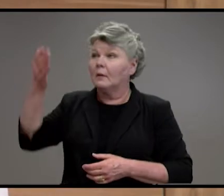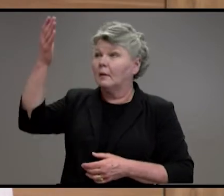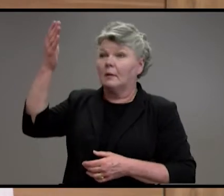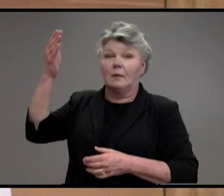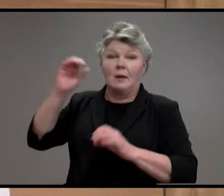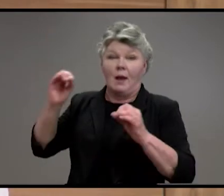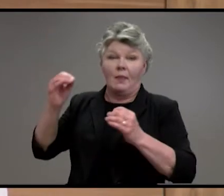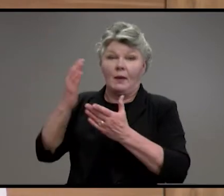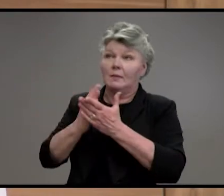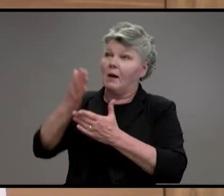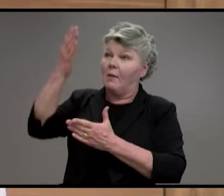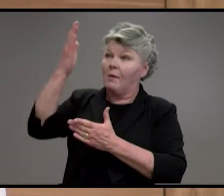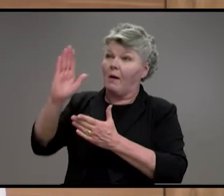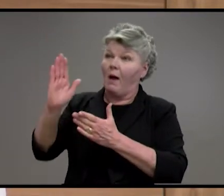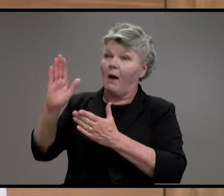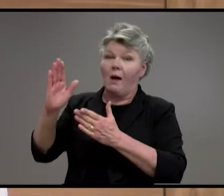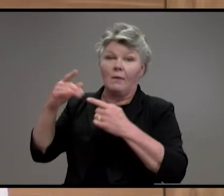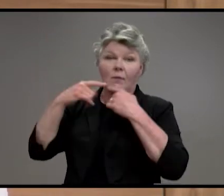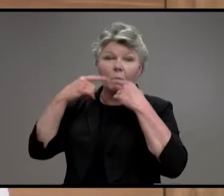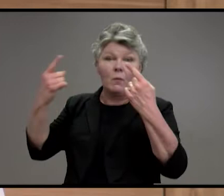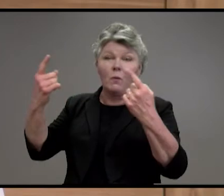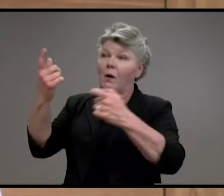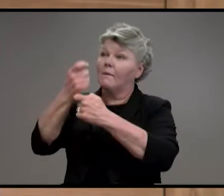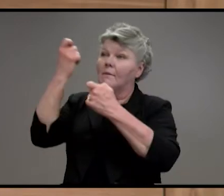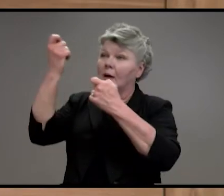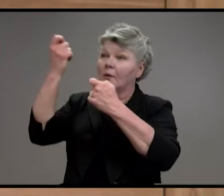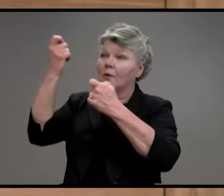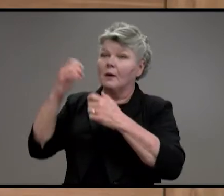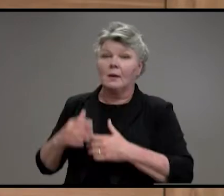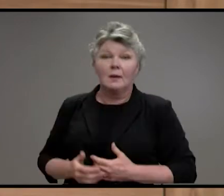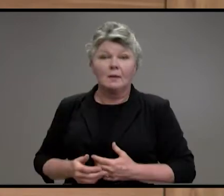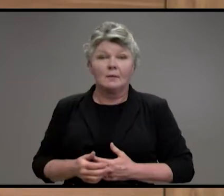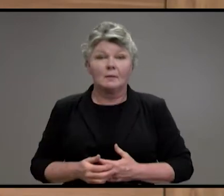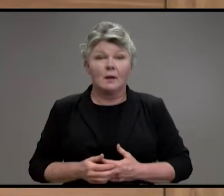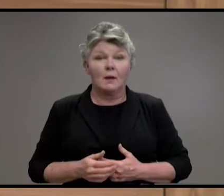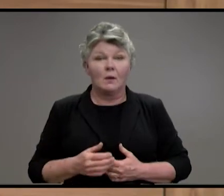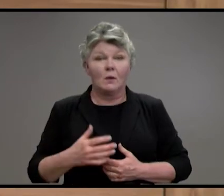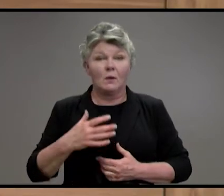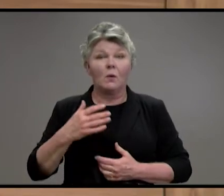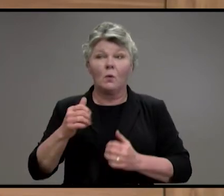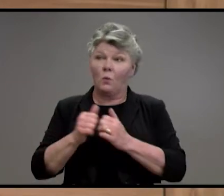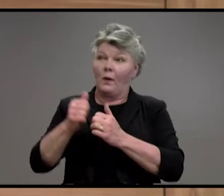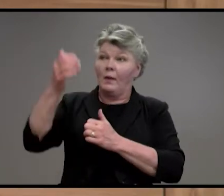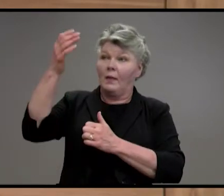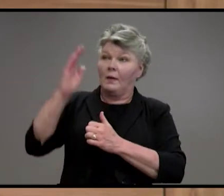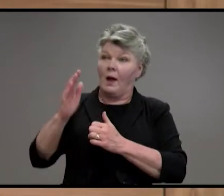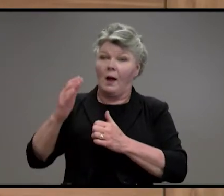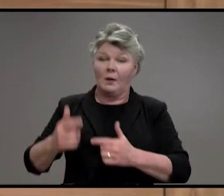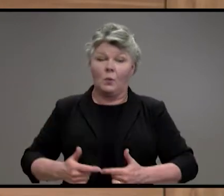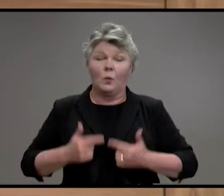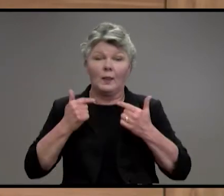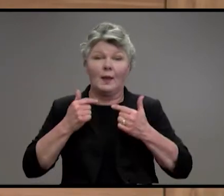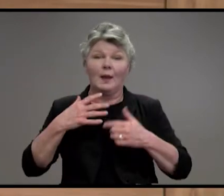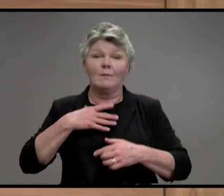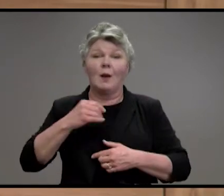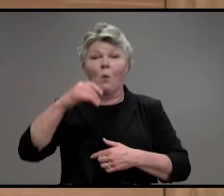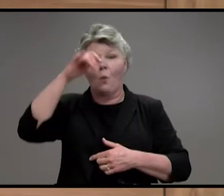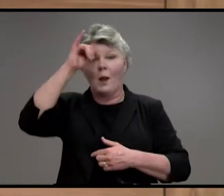from declaring victory. With God, we live in a white buffalo world of the very best